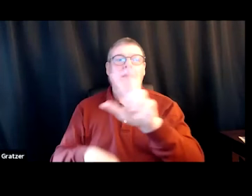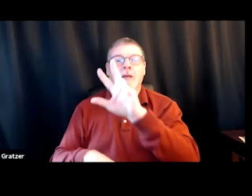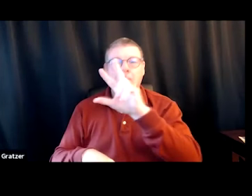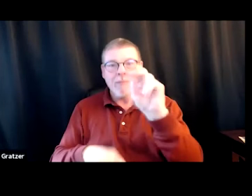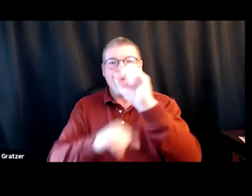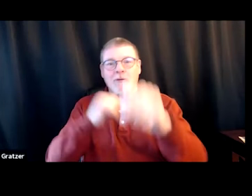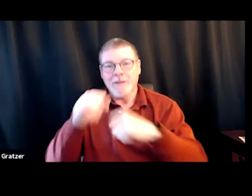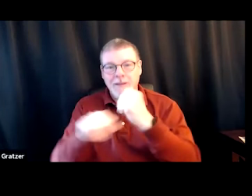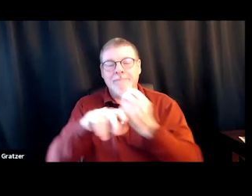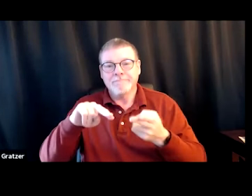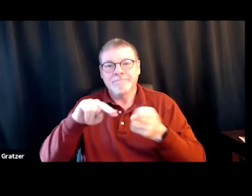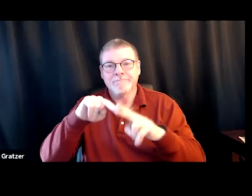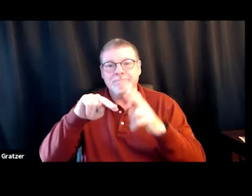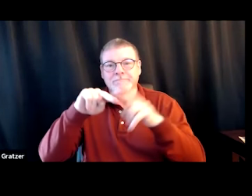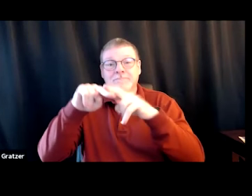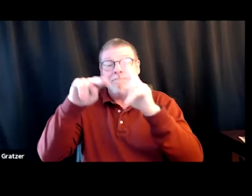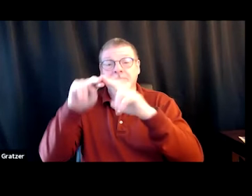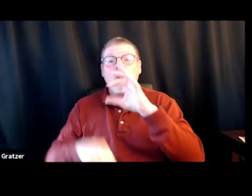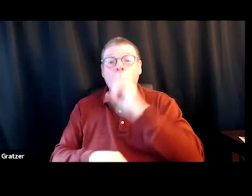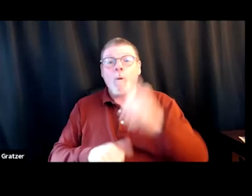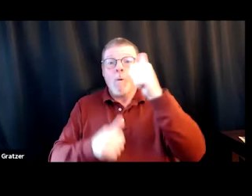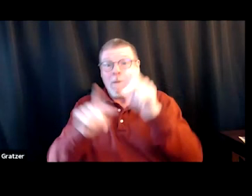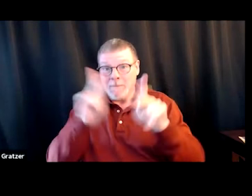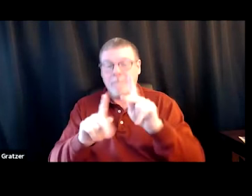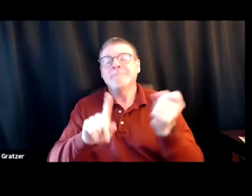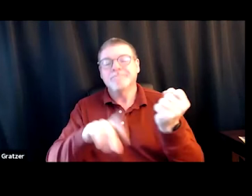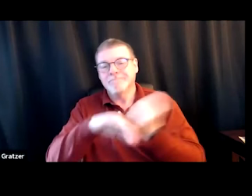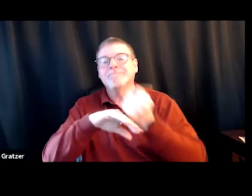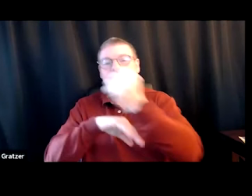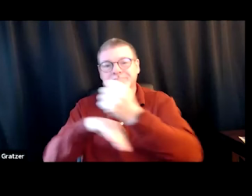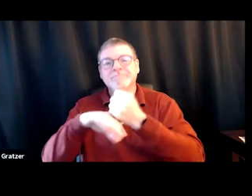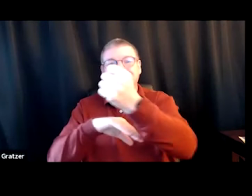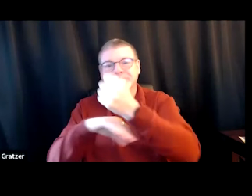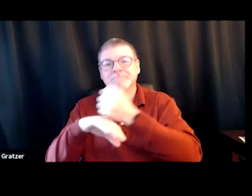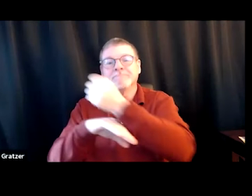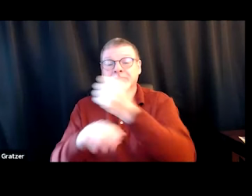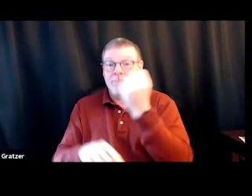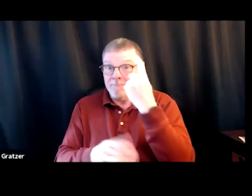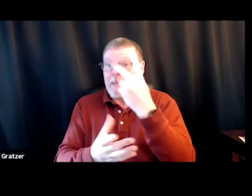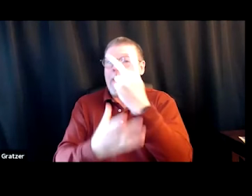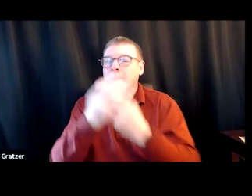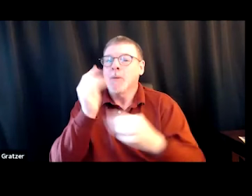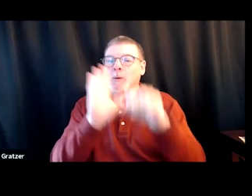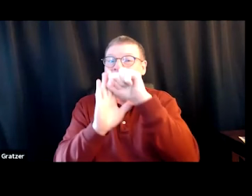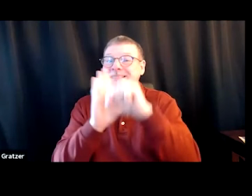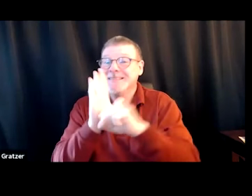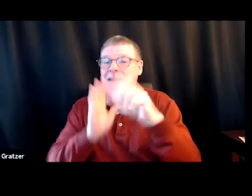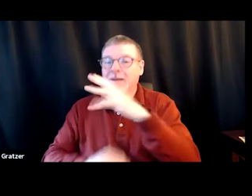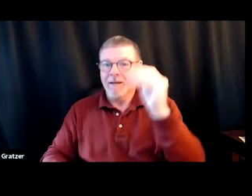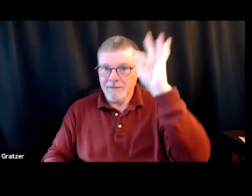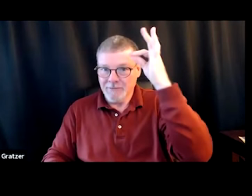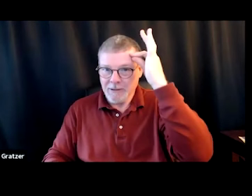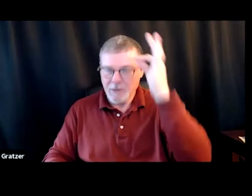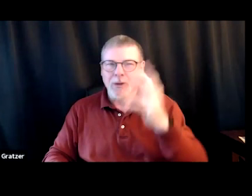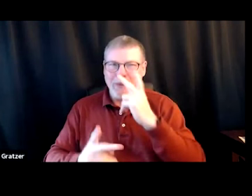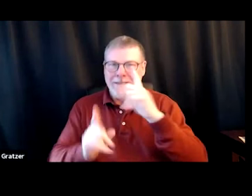steady increasing numbers of older adults incarcerated in prisons, both state and federal. And as you can see, there's quite a disparity